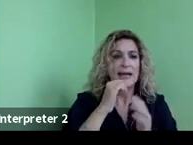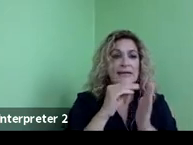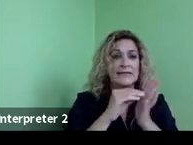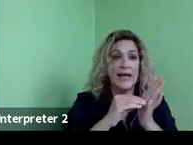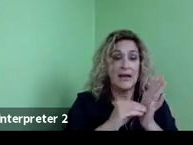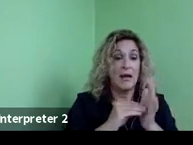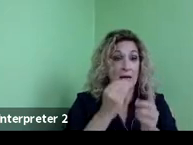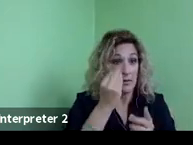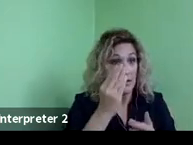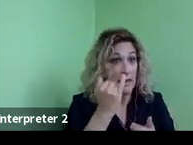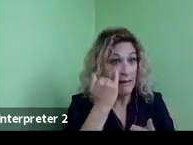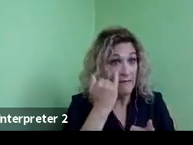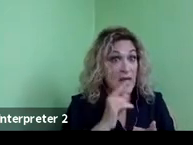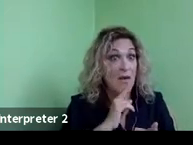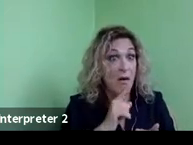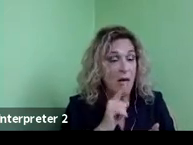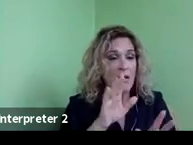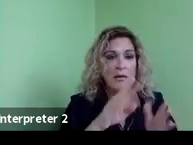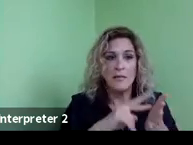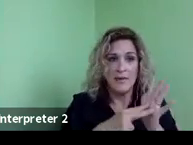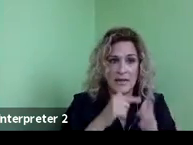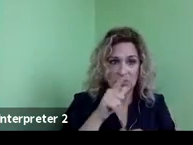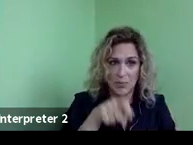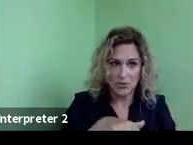so. And OCFS is interested in that information.